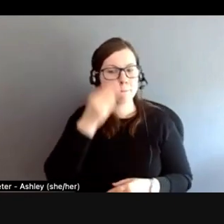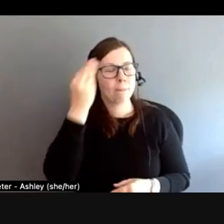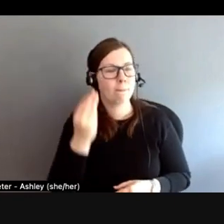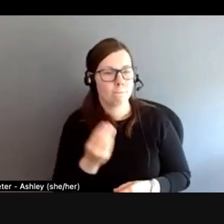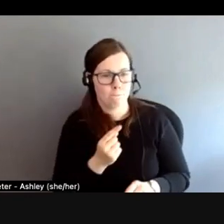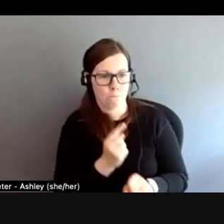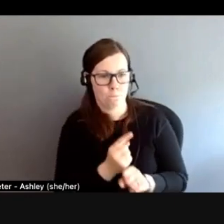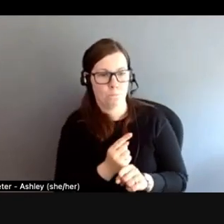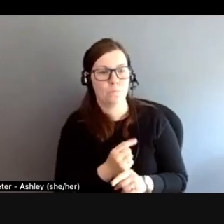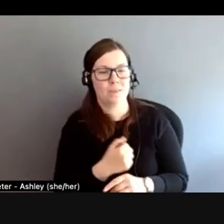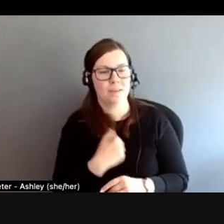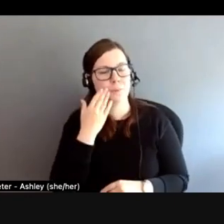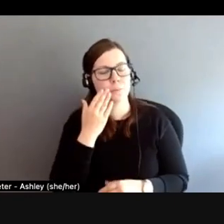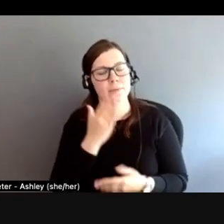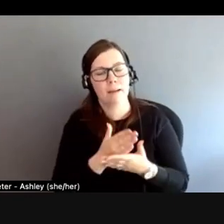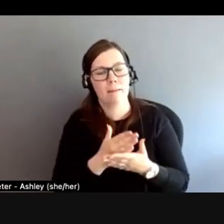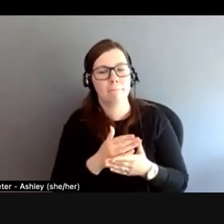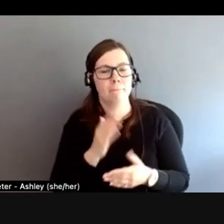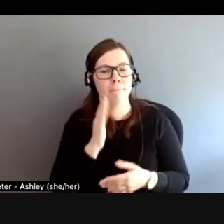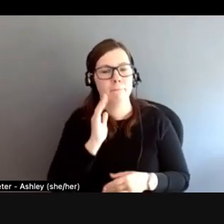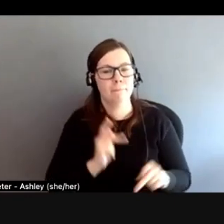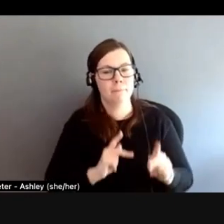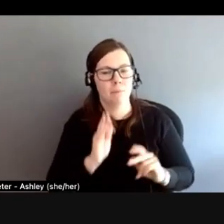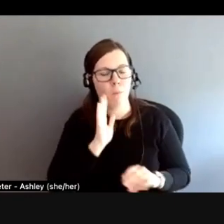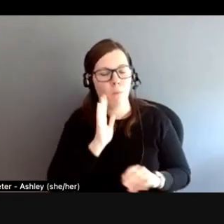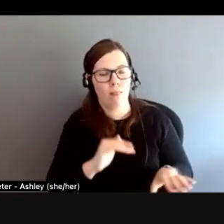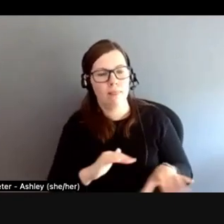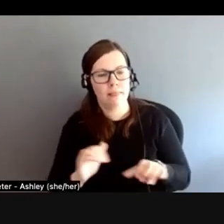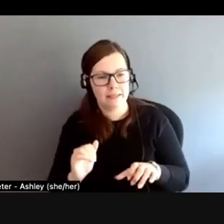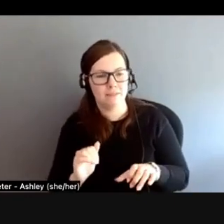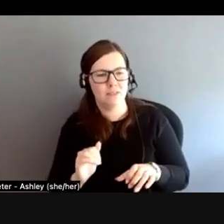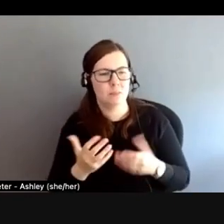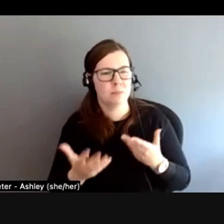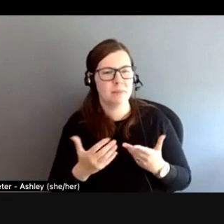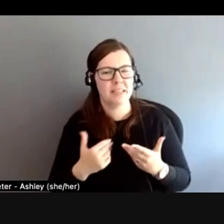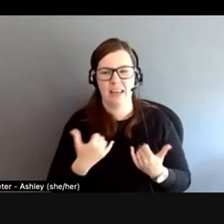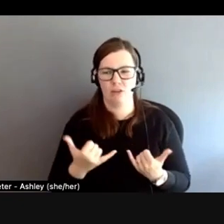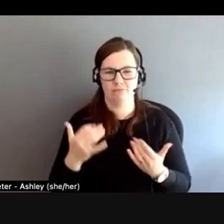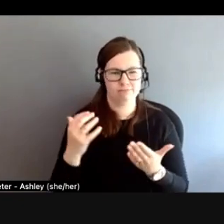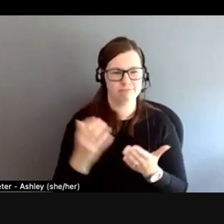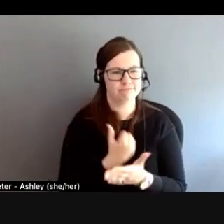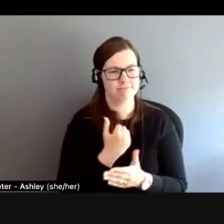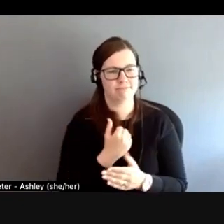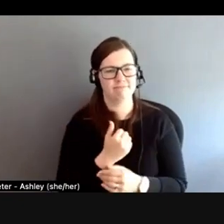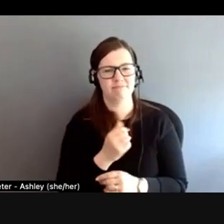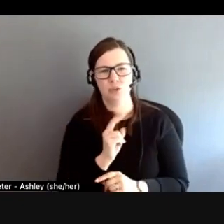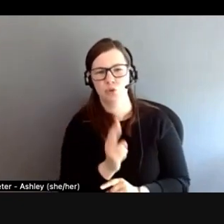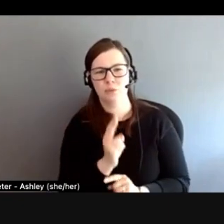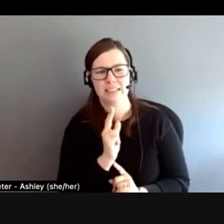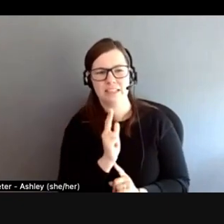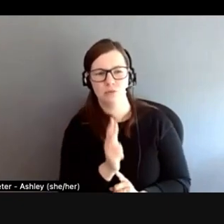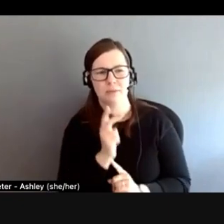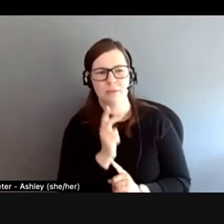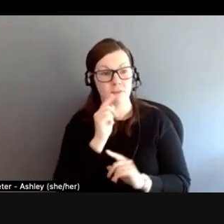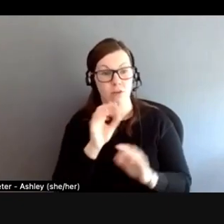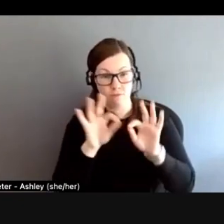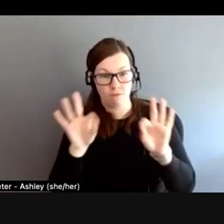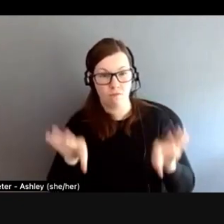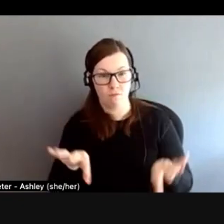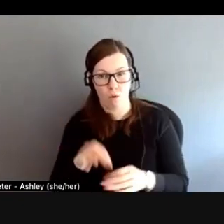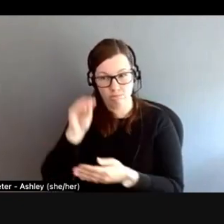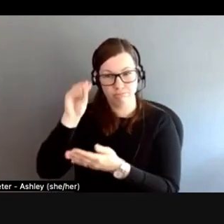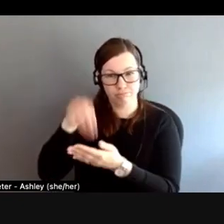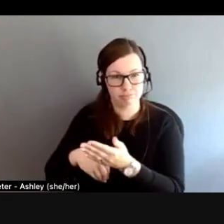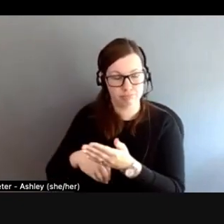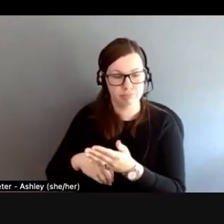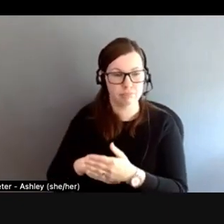everybody was, just give everybody a few minutes to do the form if some of our participants are leaving. I also want to mention that if